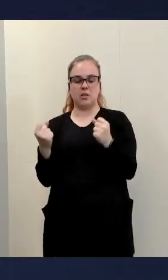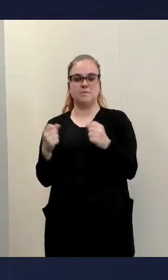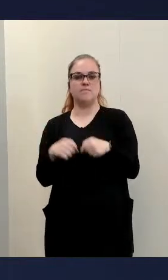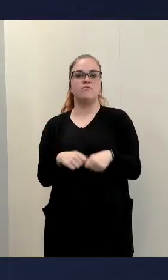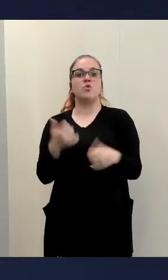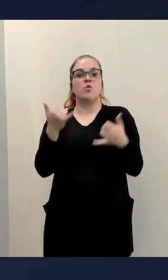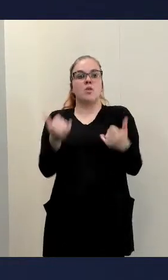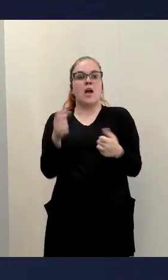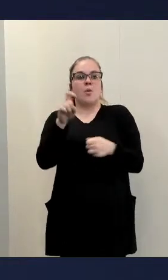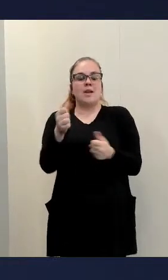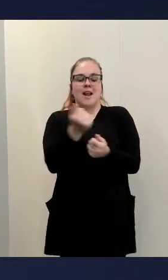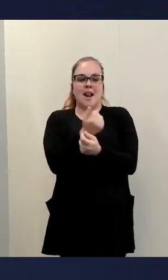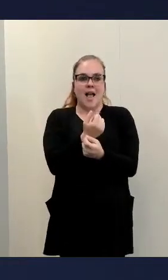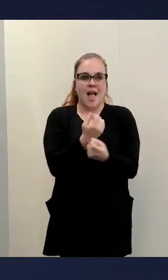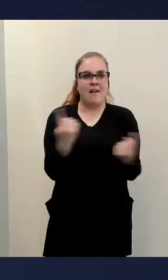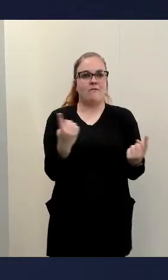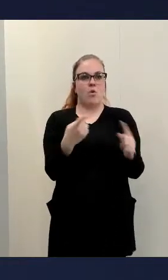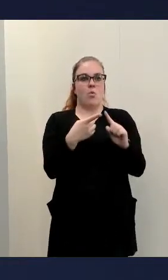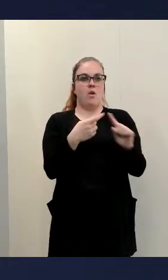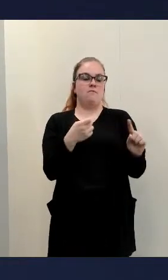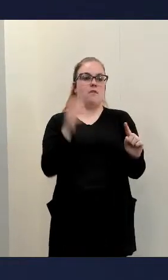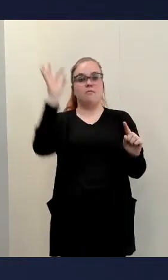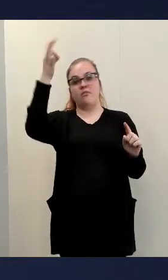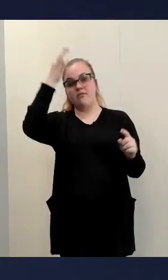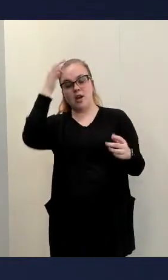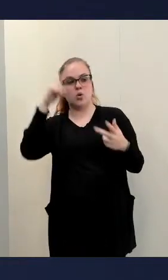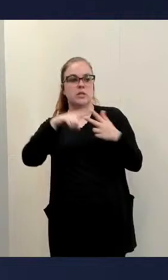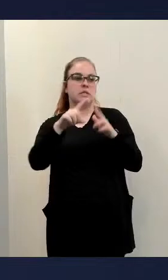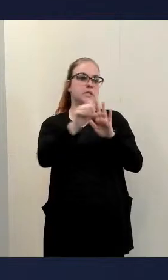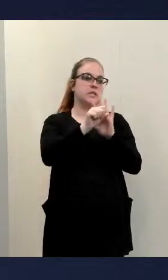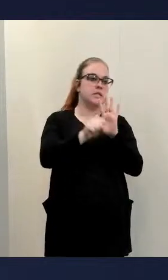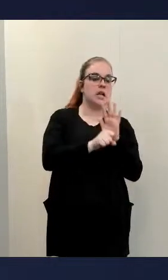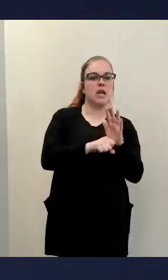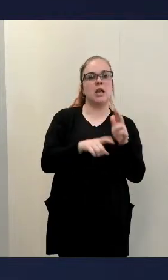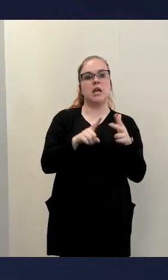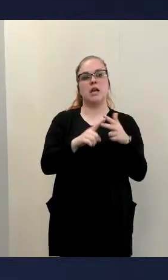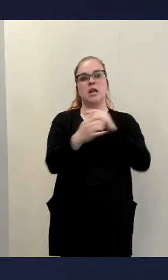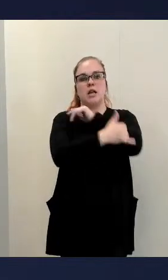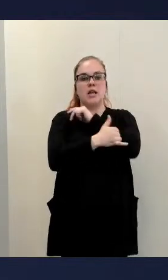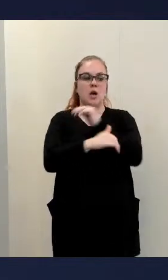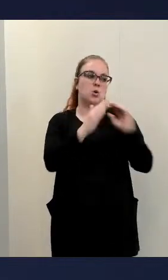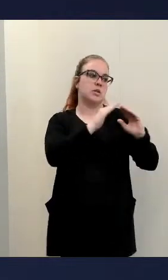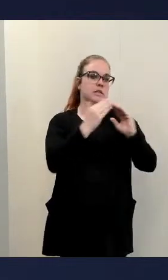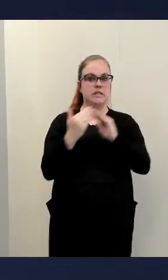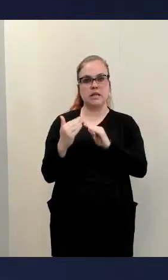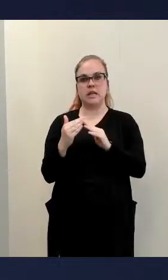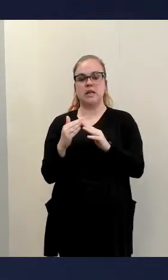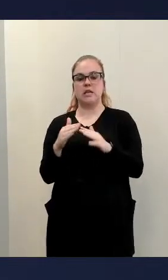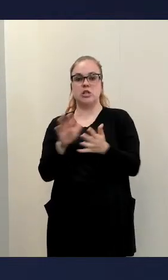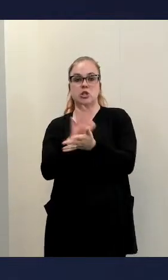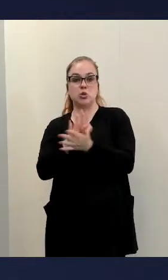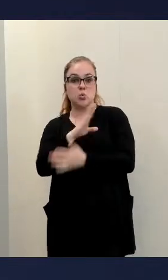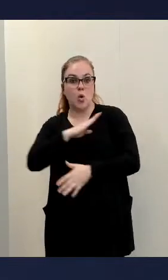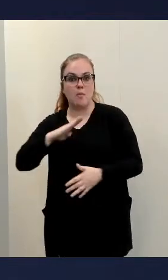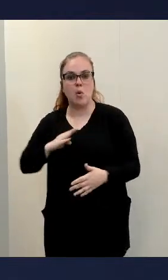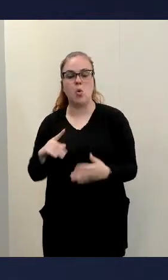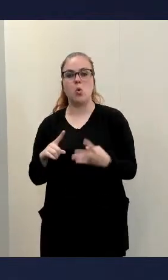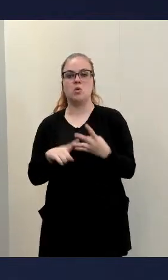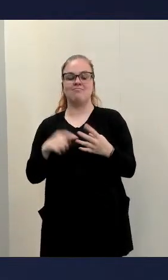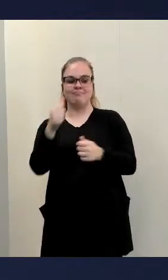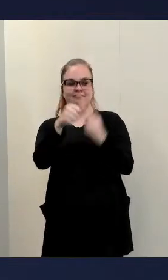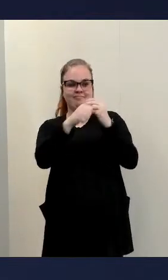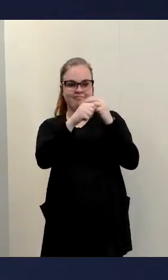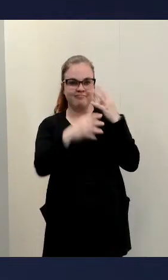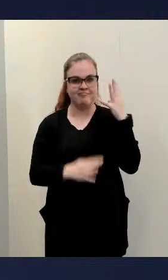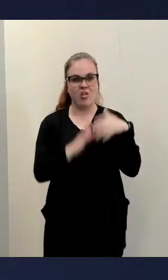we need every level of government, federal, state, county, city, school boards,